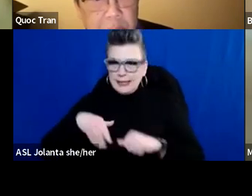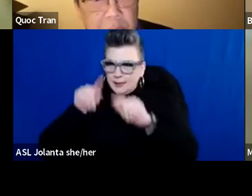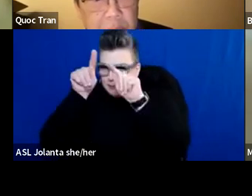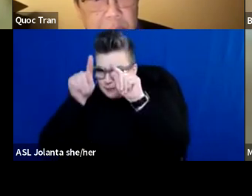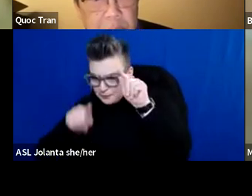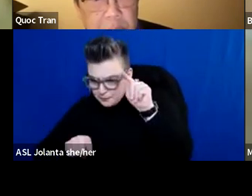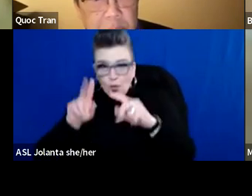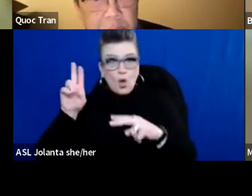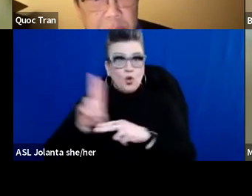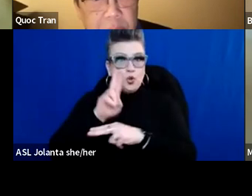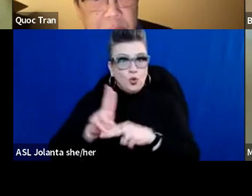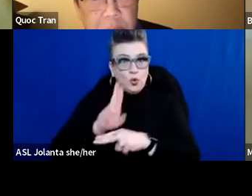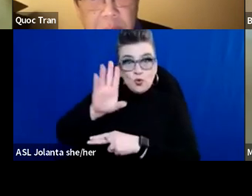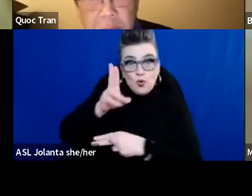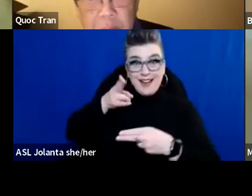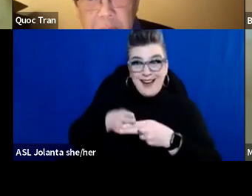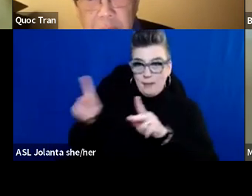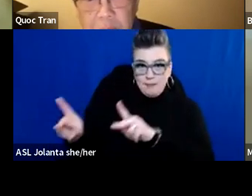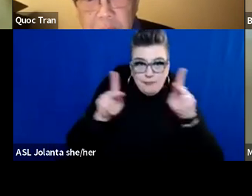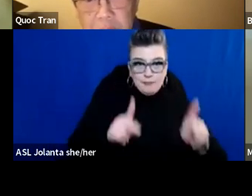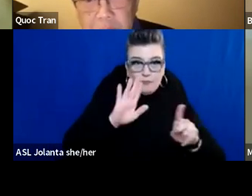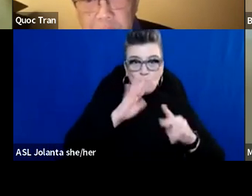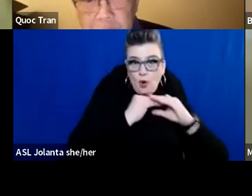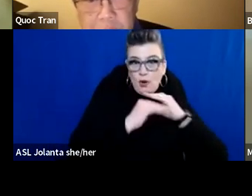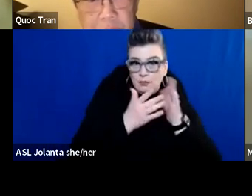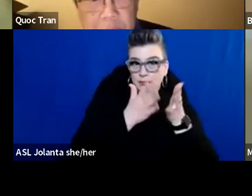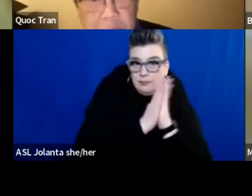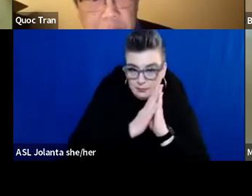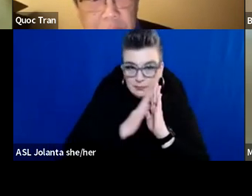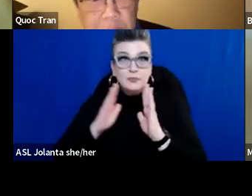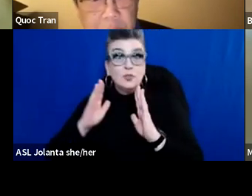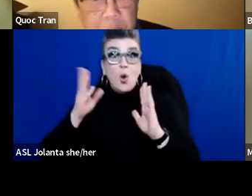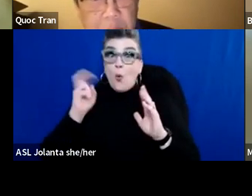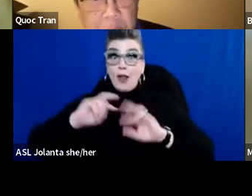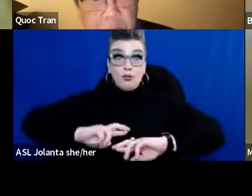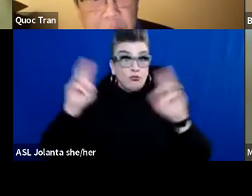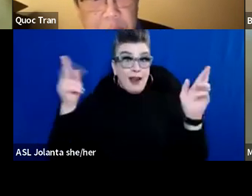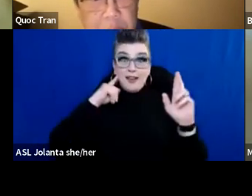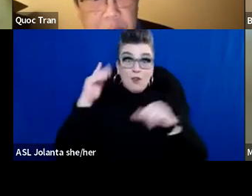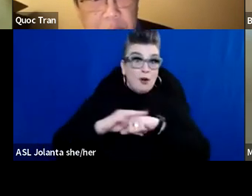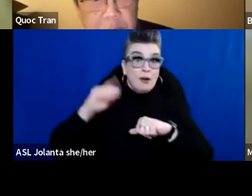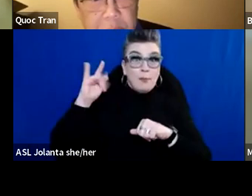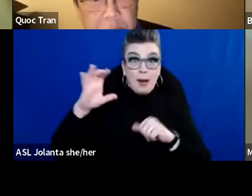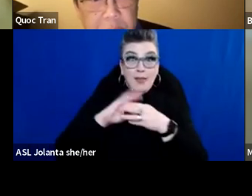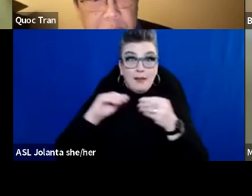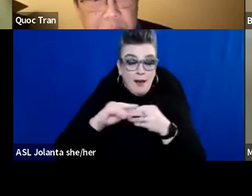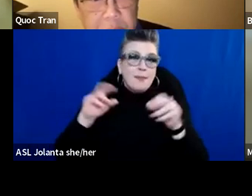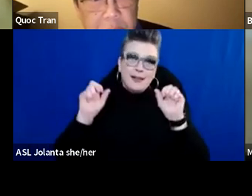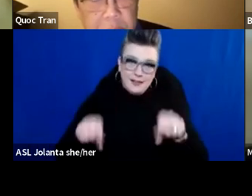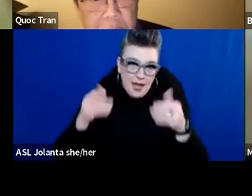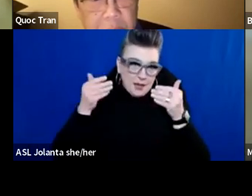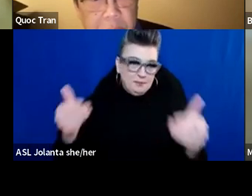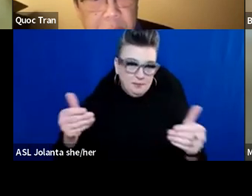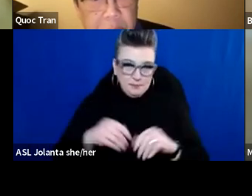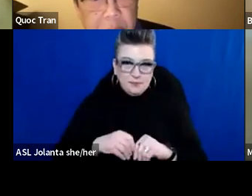you when it comes time to call on you thank you all for your cooperation i'm delighted to introduce the newest member of